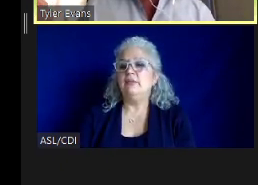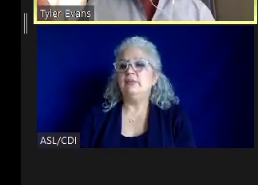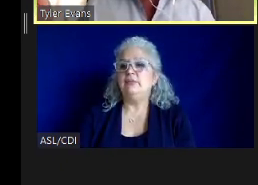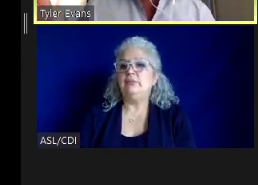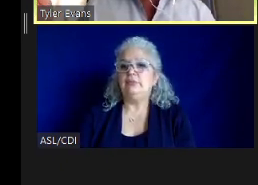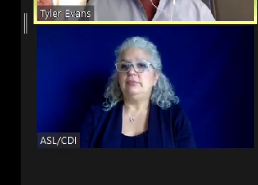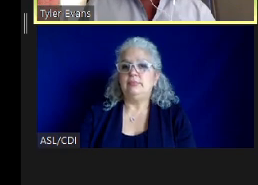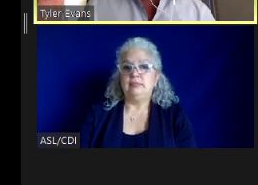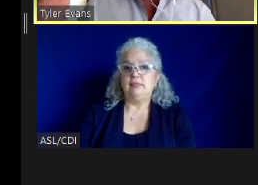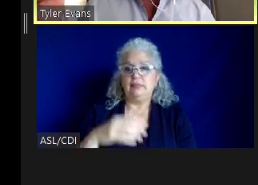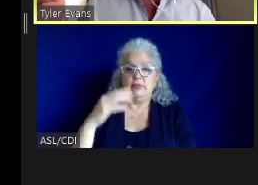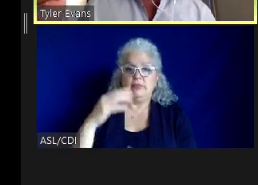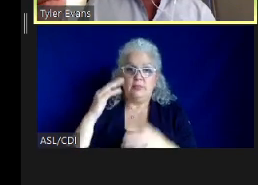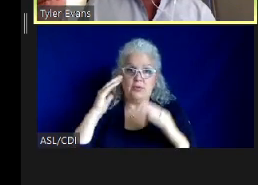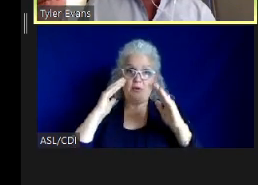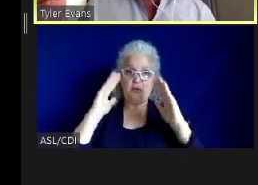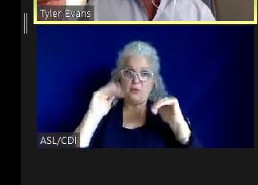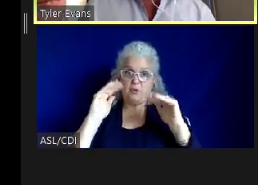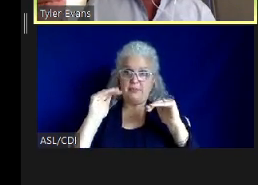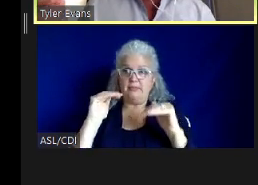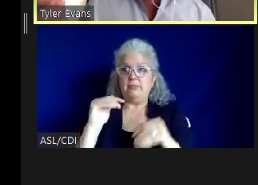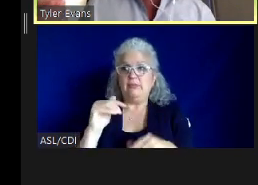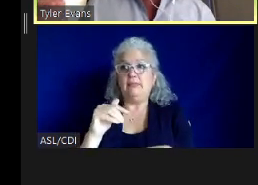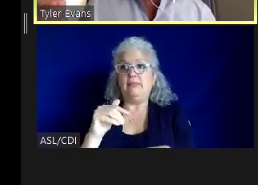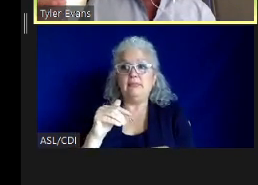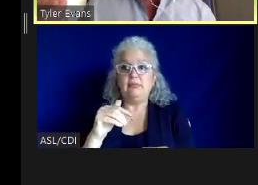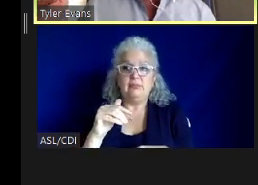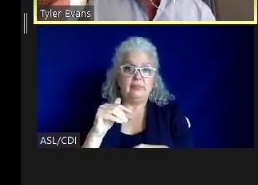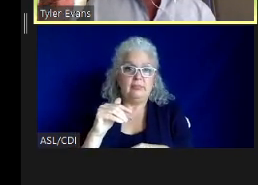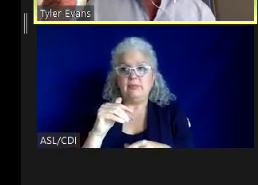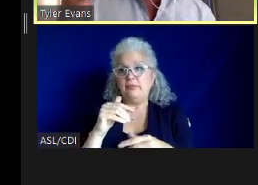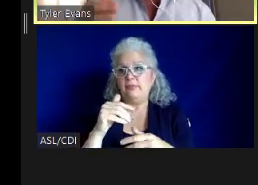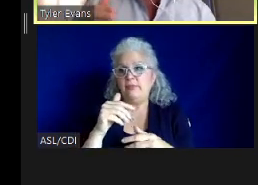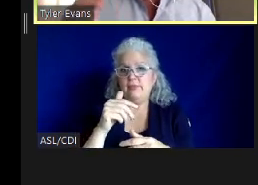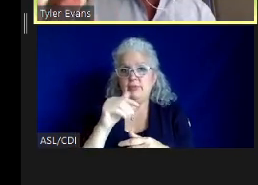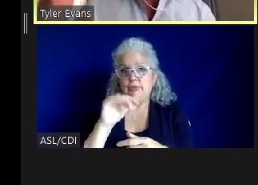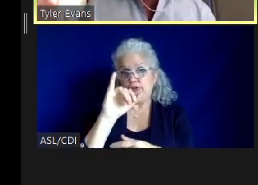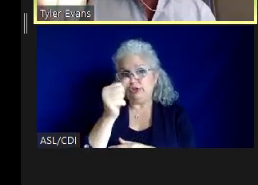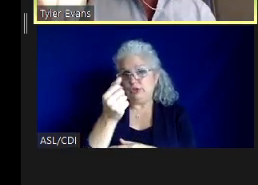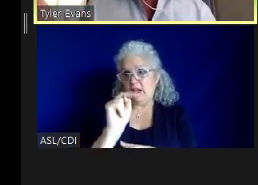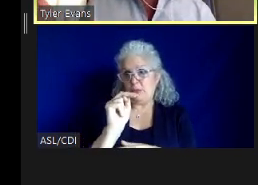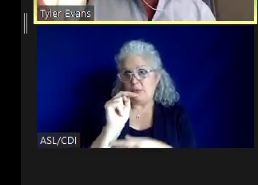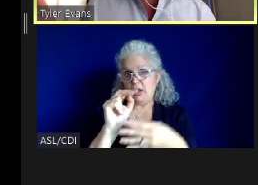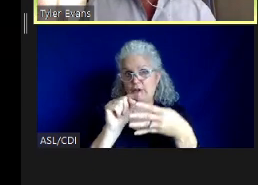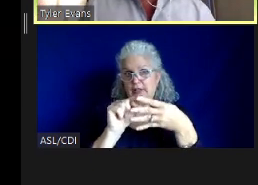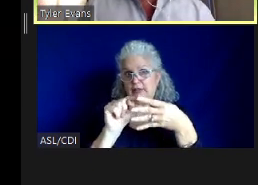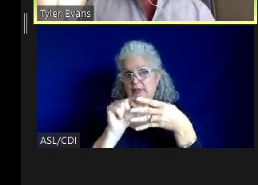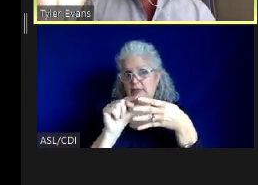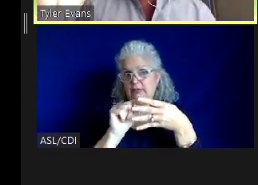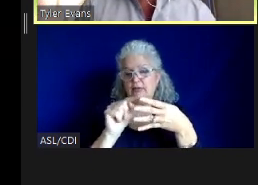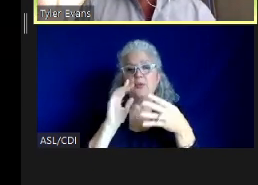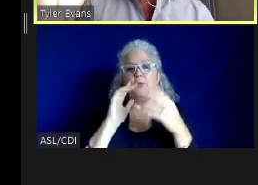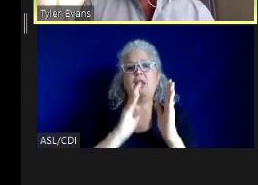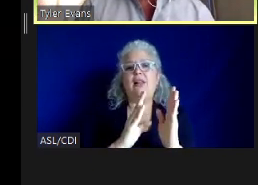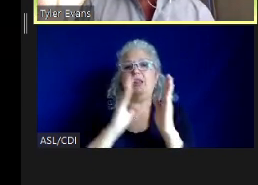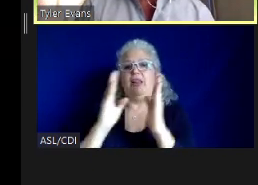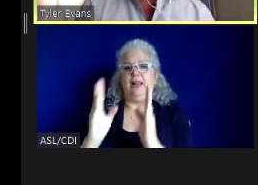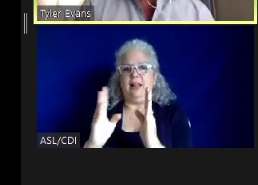towards the end of January, then we can move on to phase 1C, which